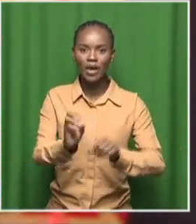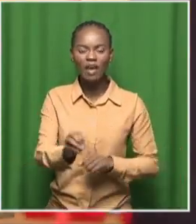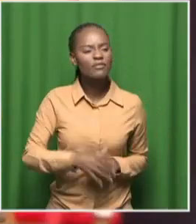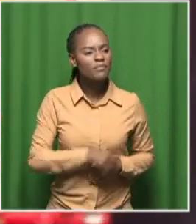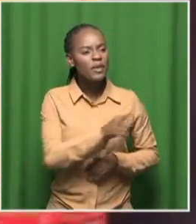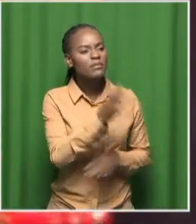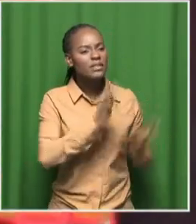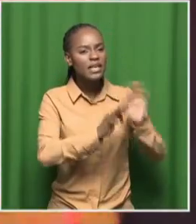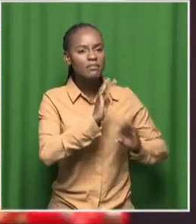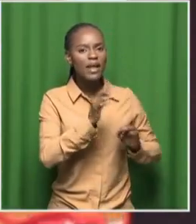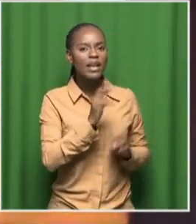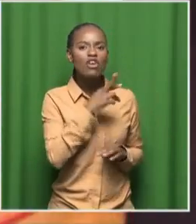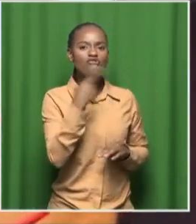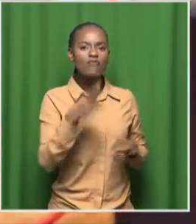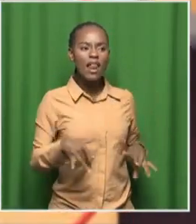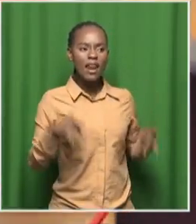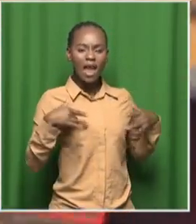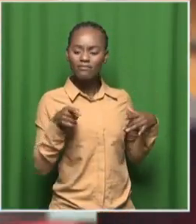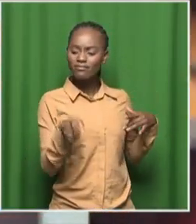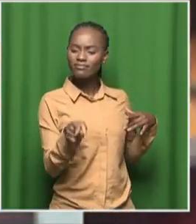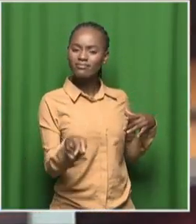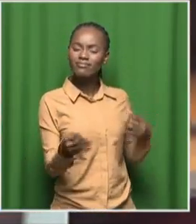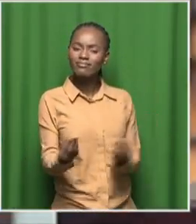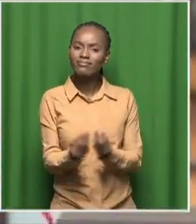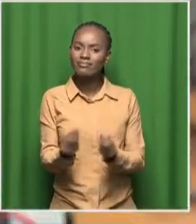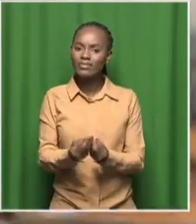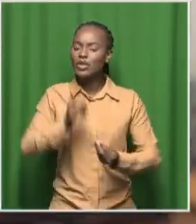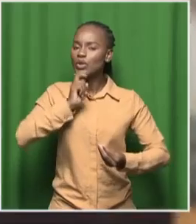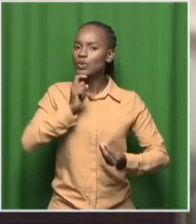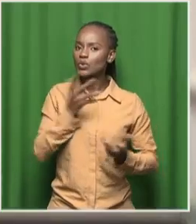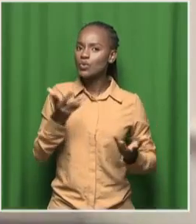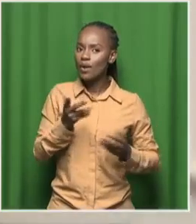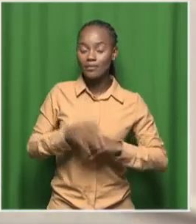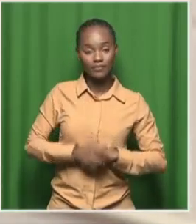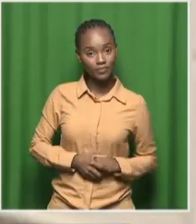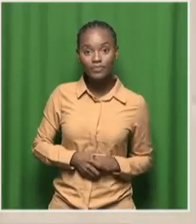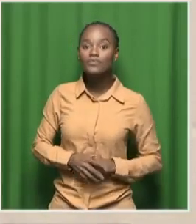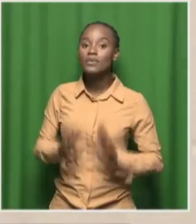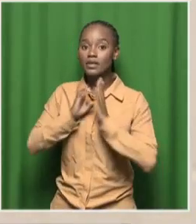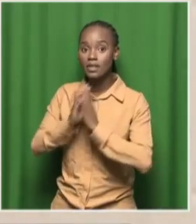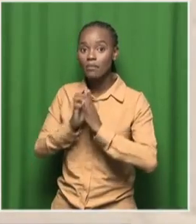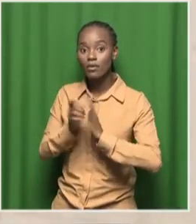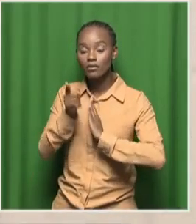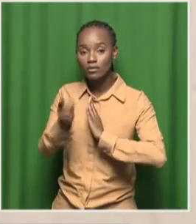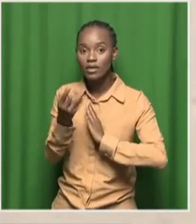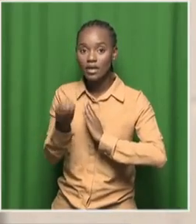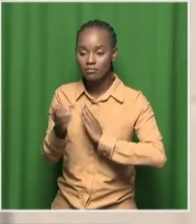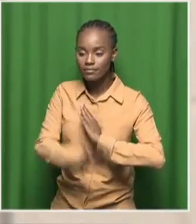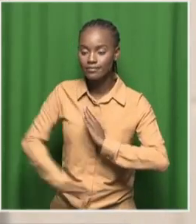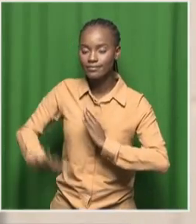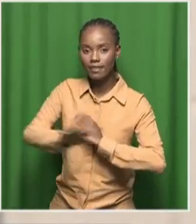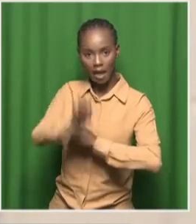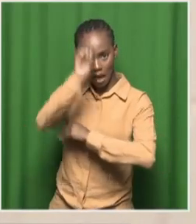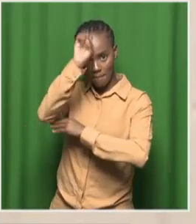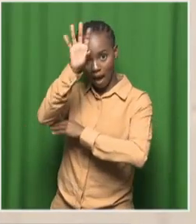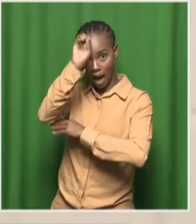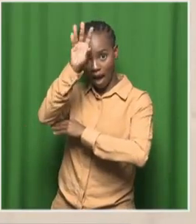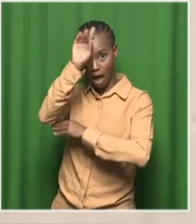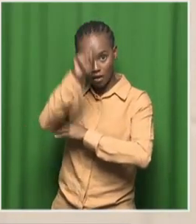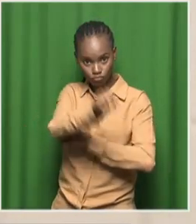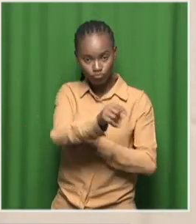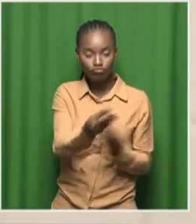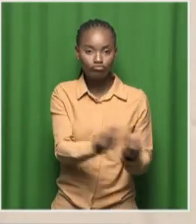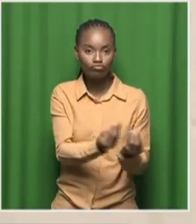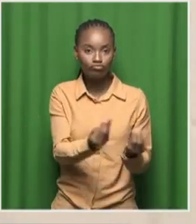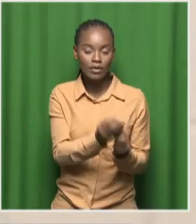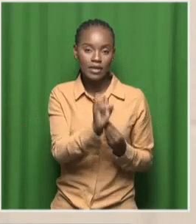life? Where you use this in real life, I would say a mine, yes. If, for example, you want to turn on